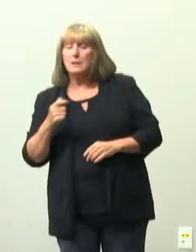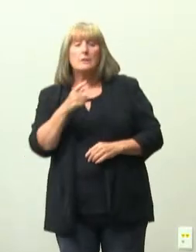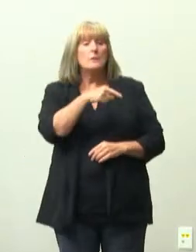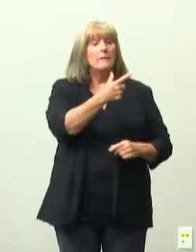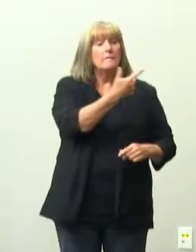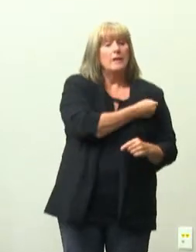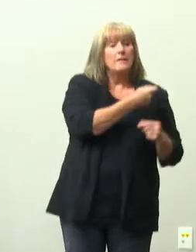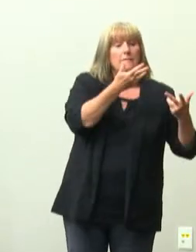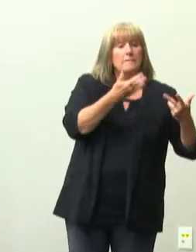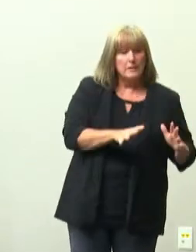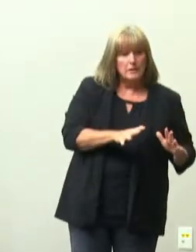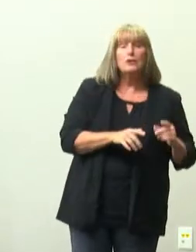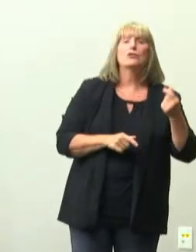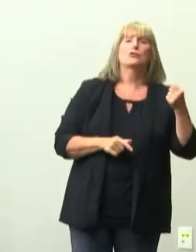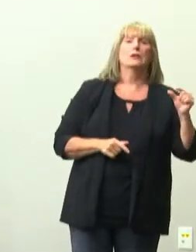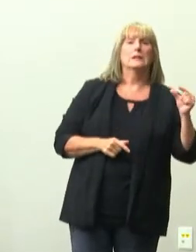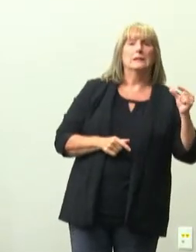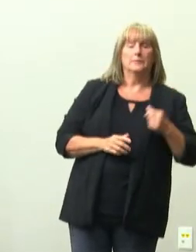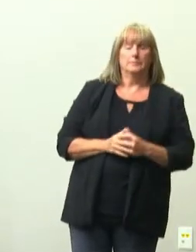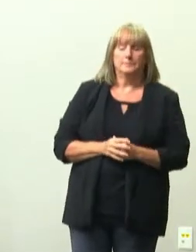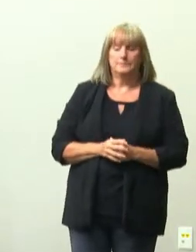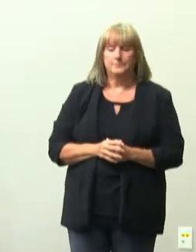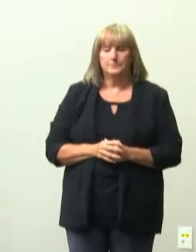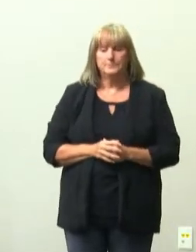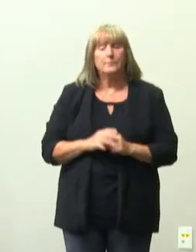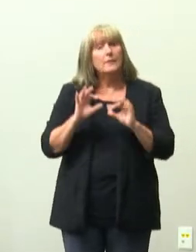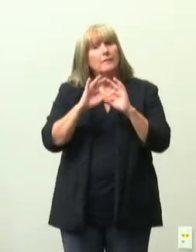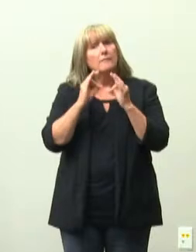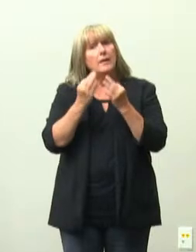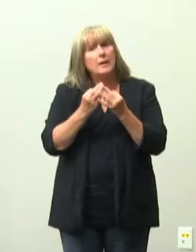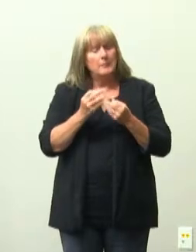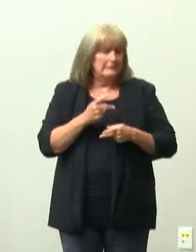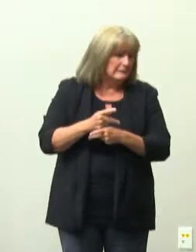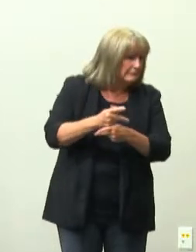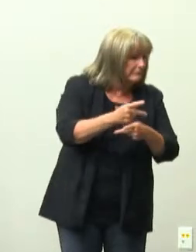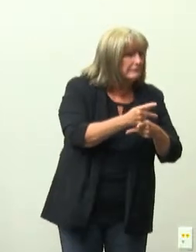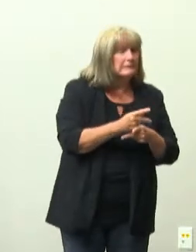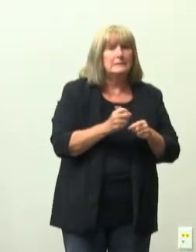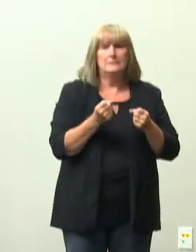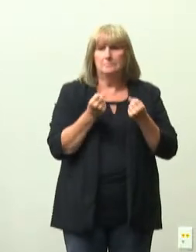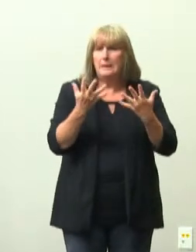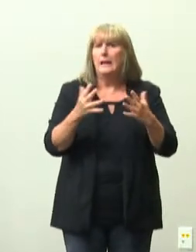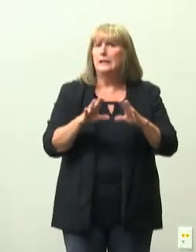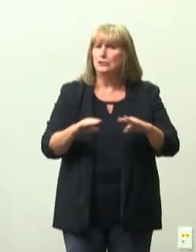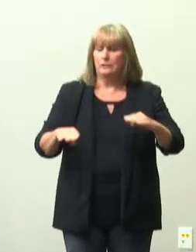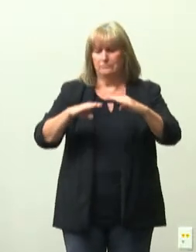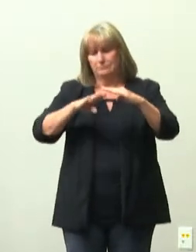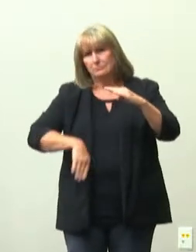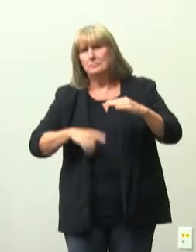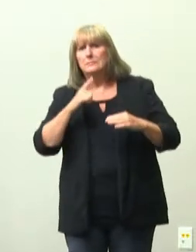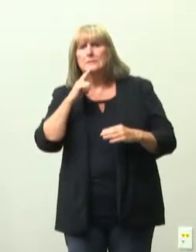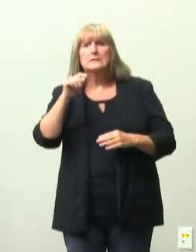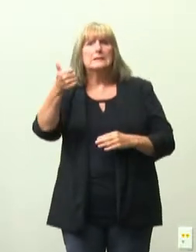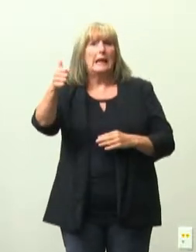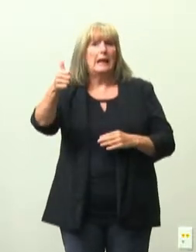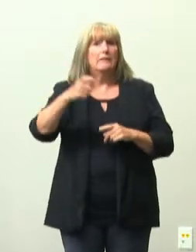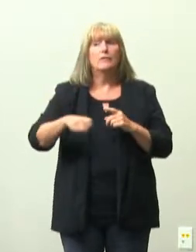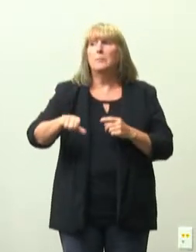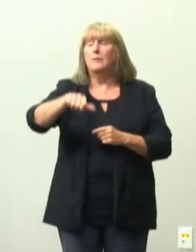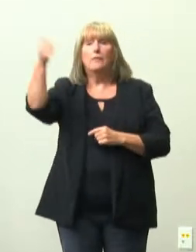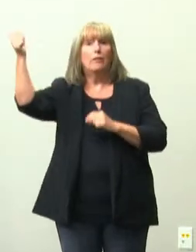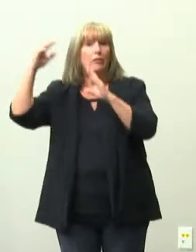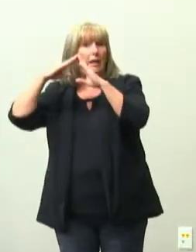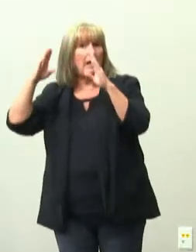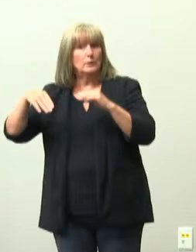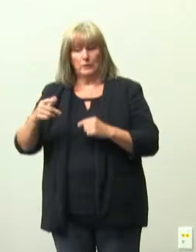vaccinated are in green. The family cared for multiple children under the age of 10 from other households, and among